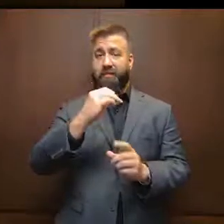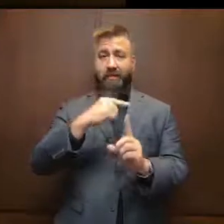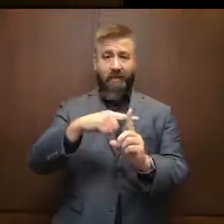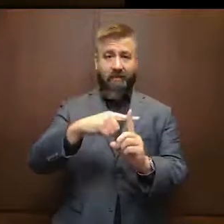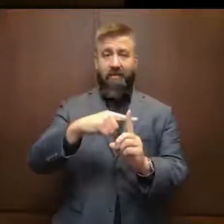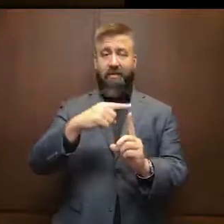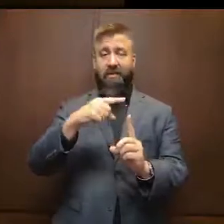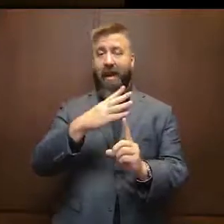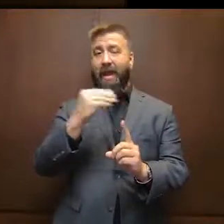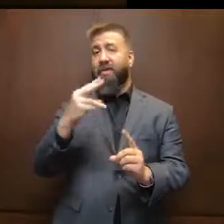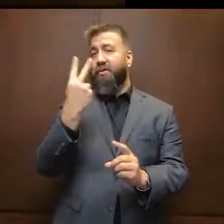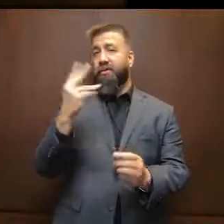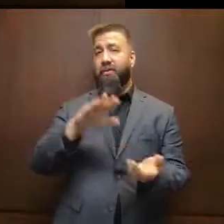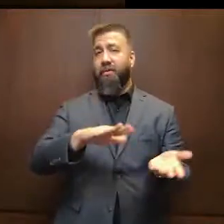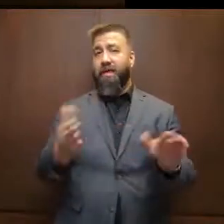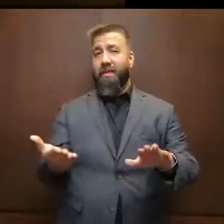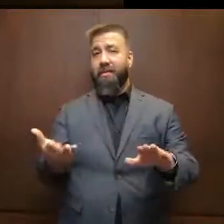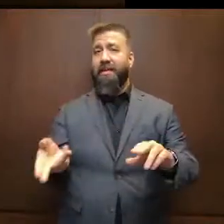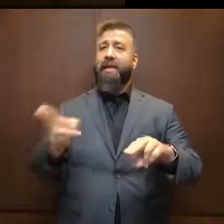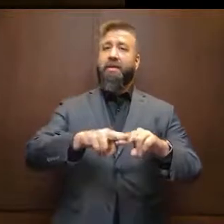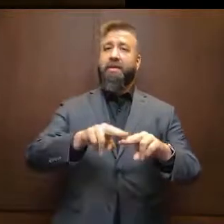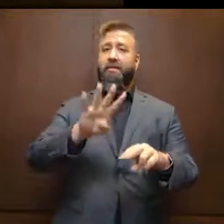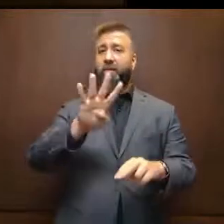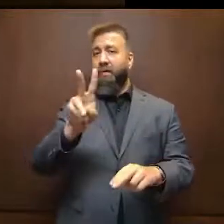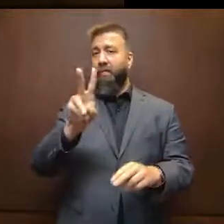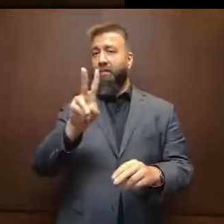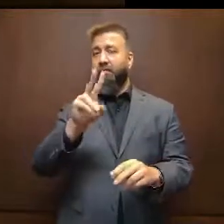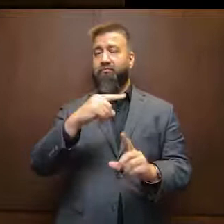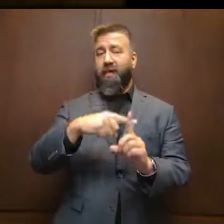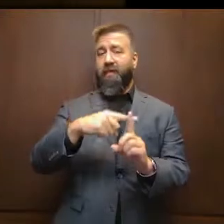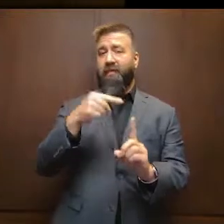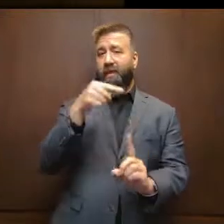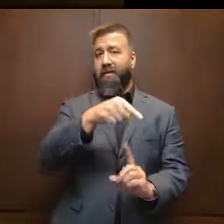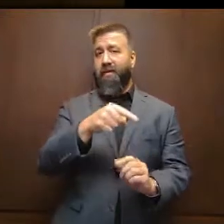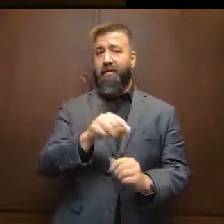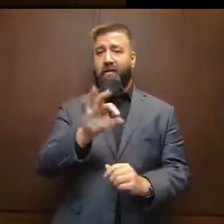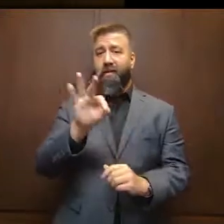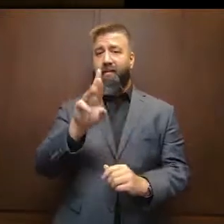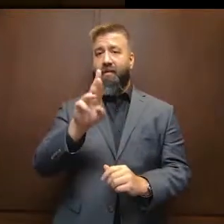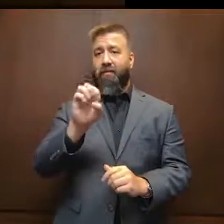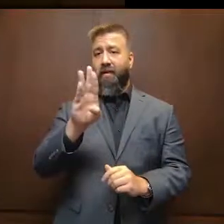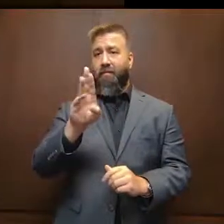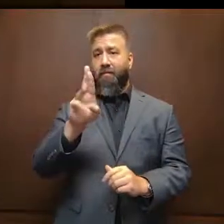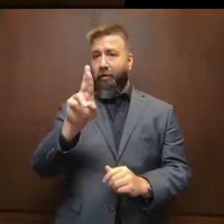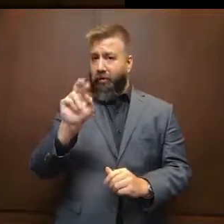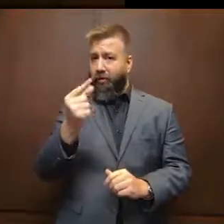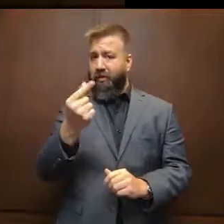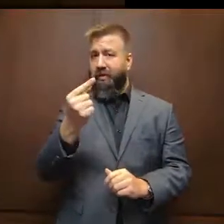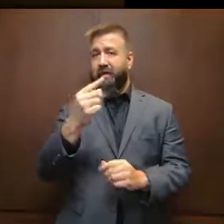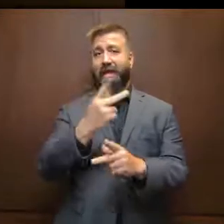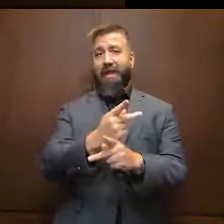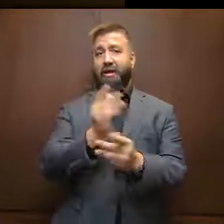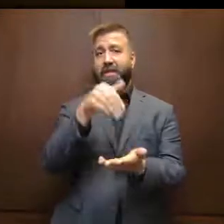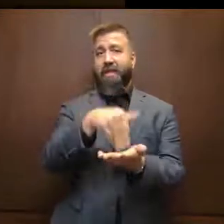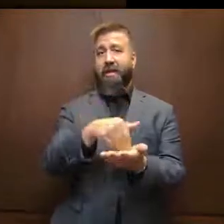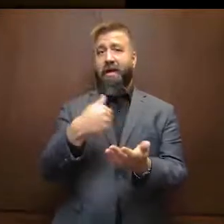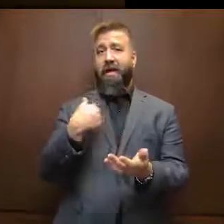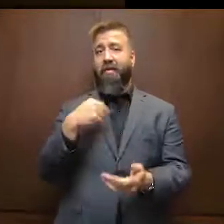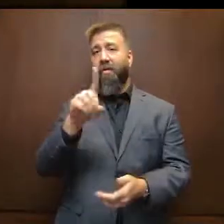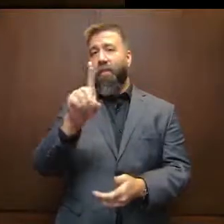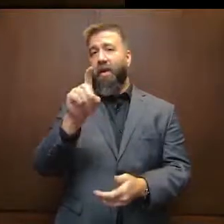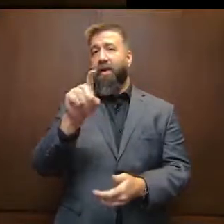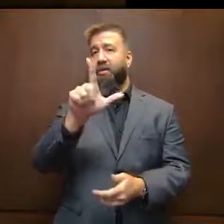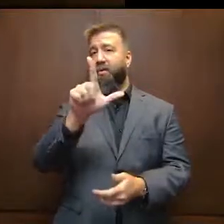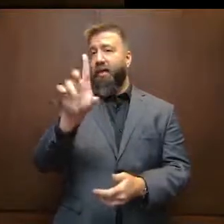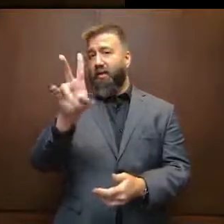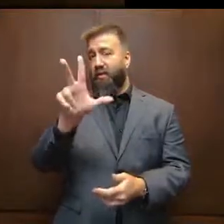of 45 cases for that facility. Freeburg Care Center has 120 cases and 4 deaths, and that is